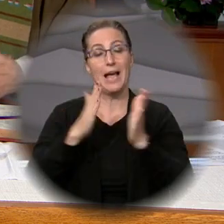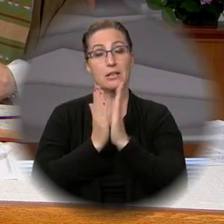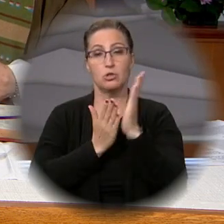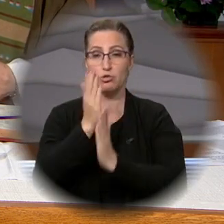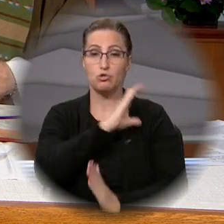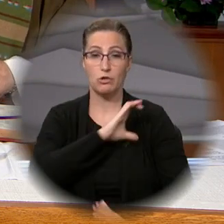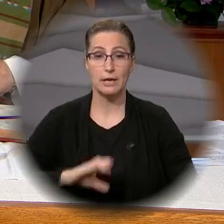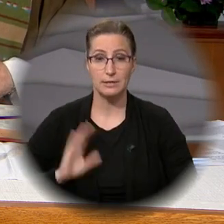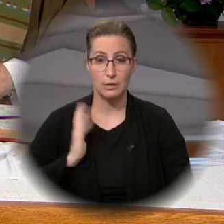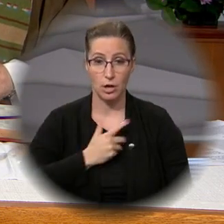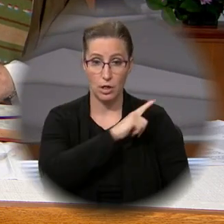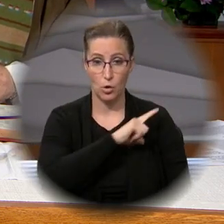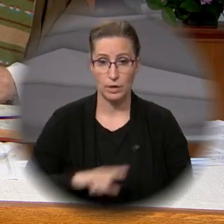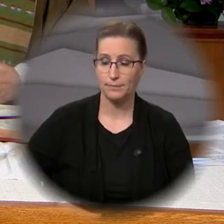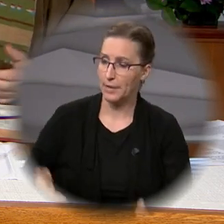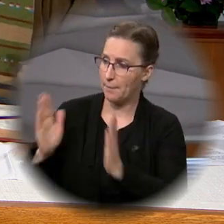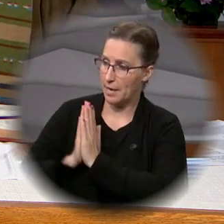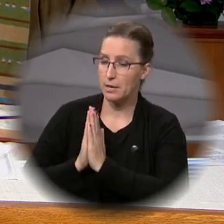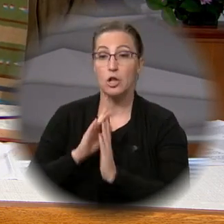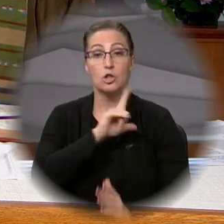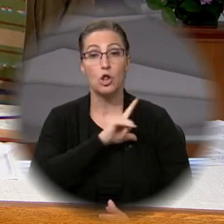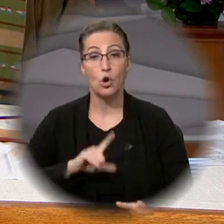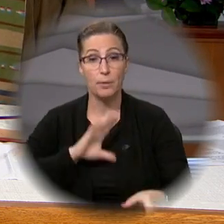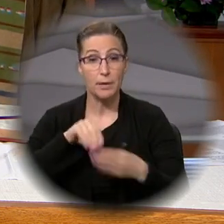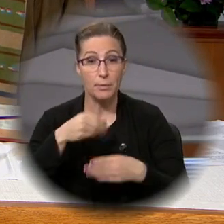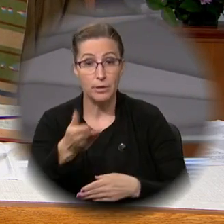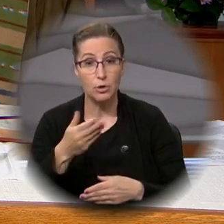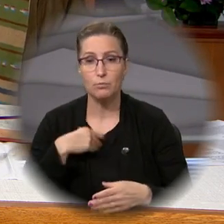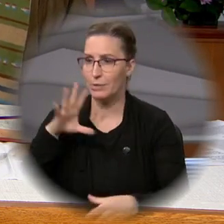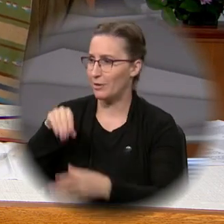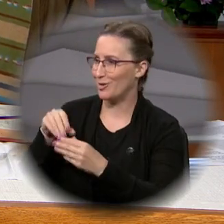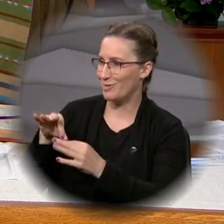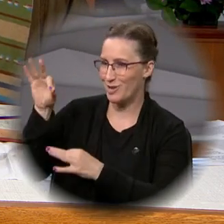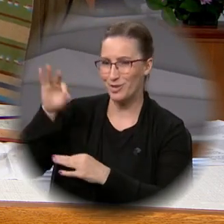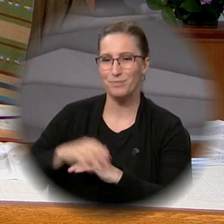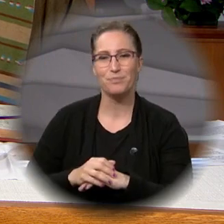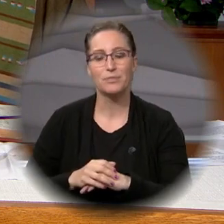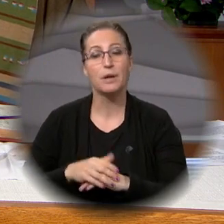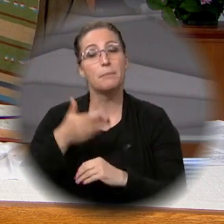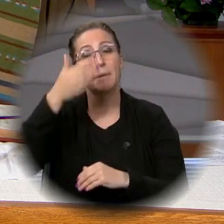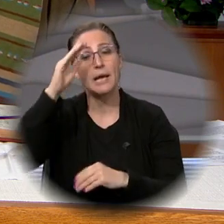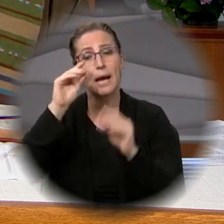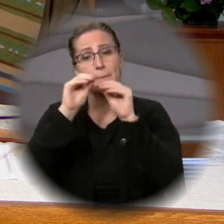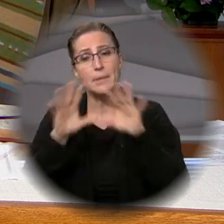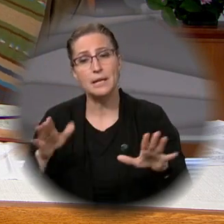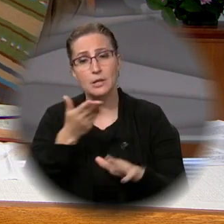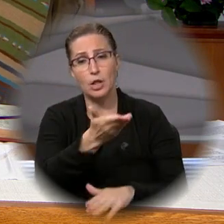through Christ, our Lord. Amen. The Lord be with you. And with your spirit. And Almighty God